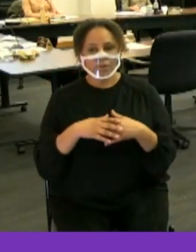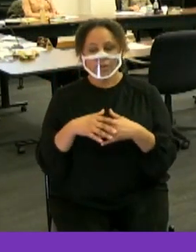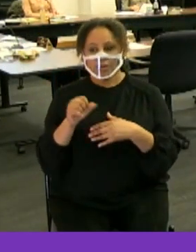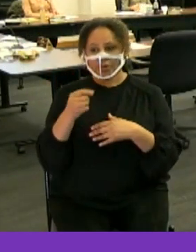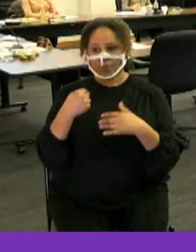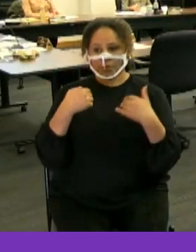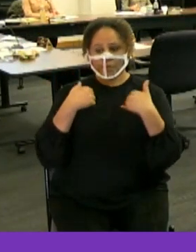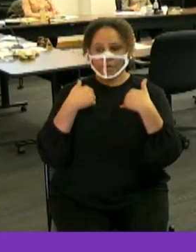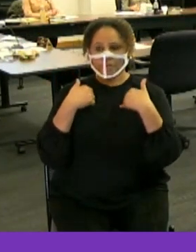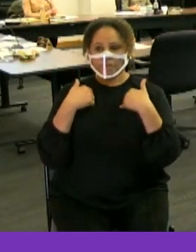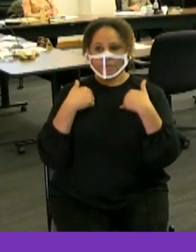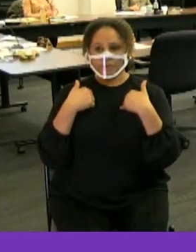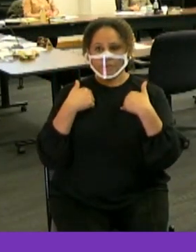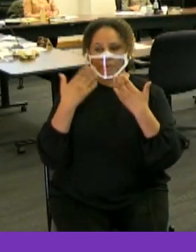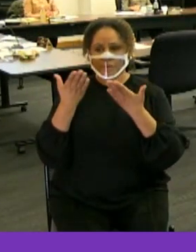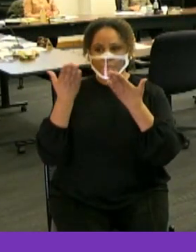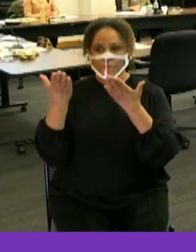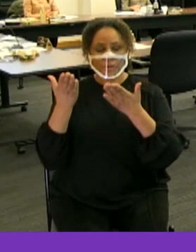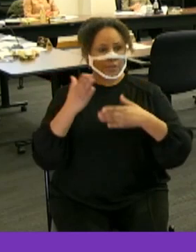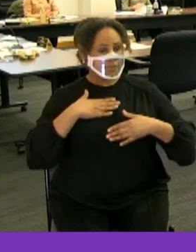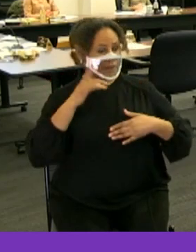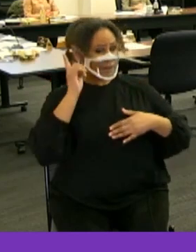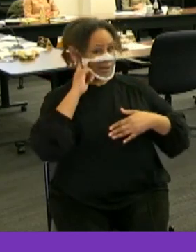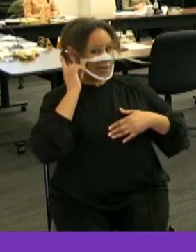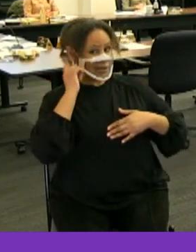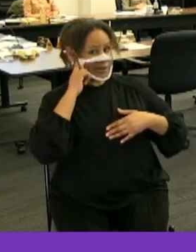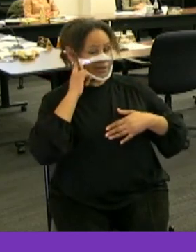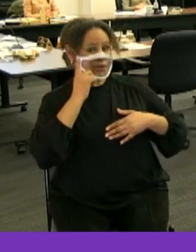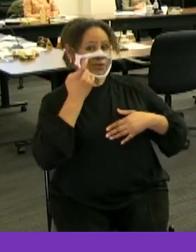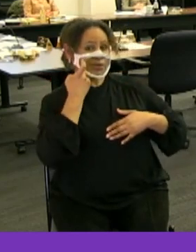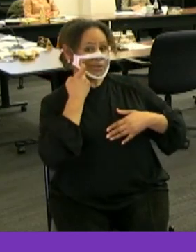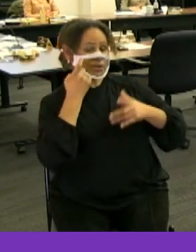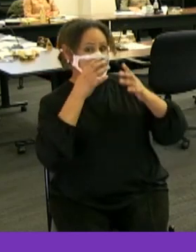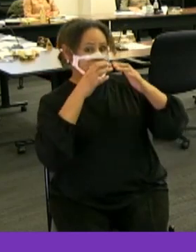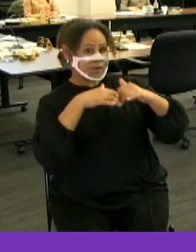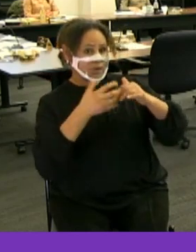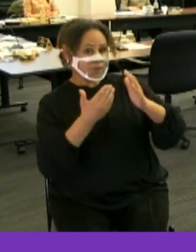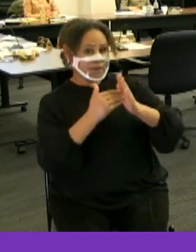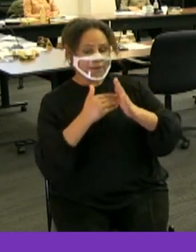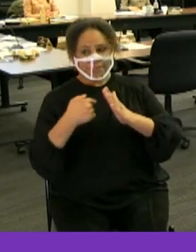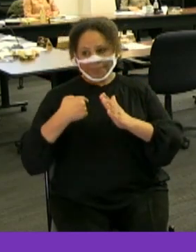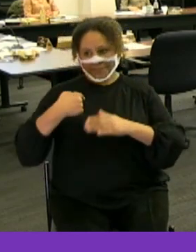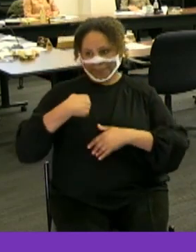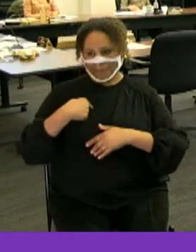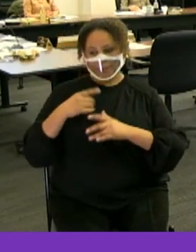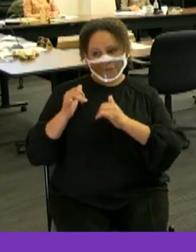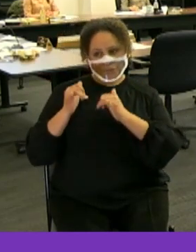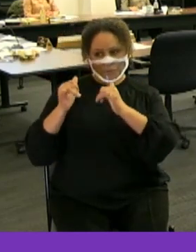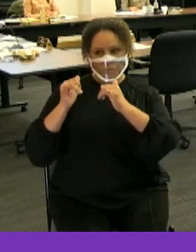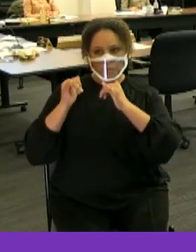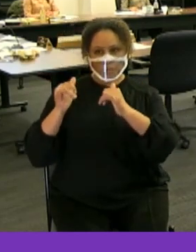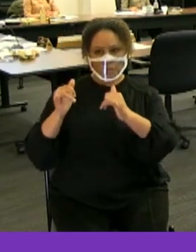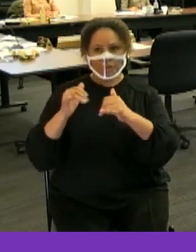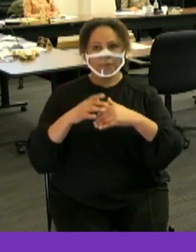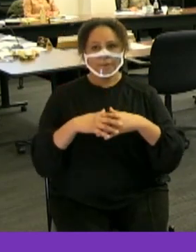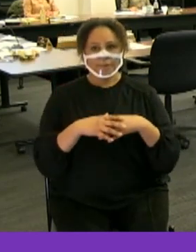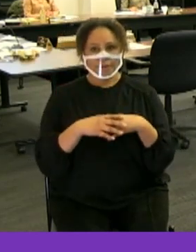So we have a motion and My audio just went out again. Mine did too.